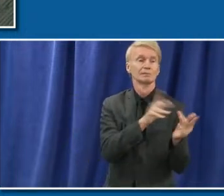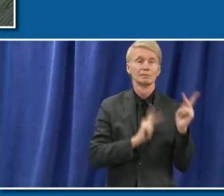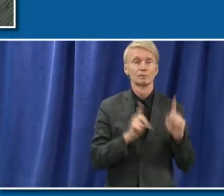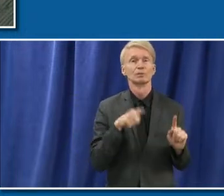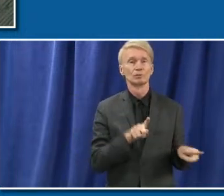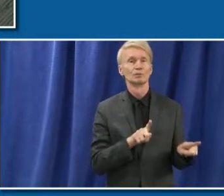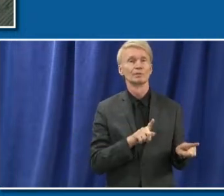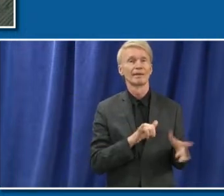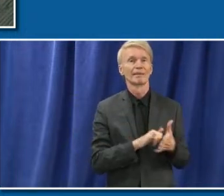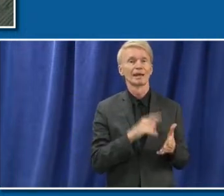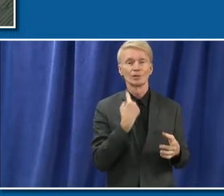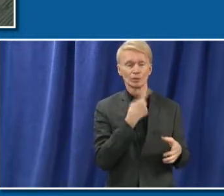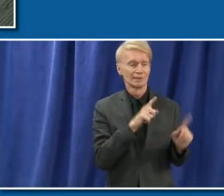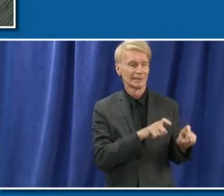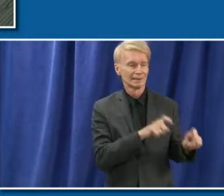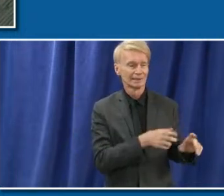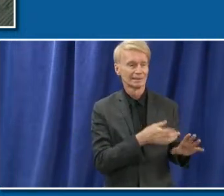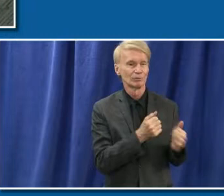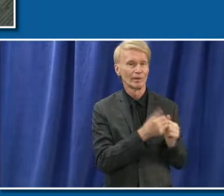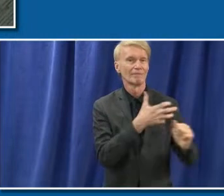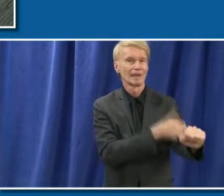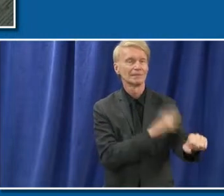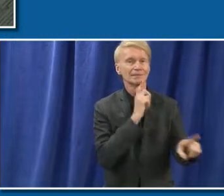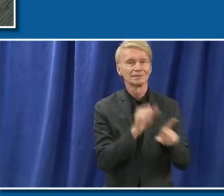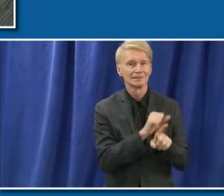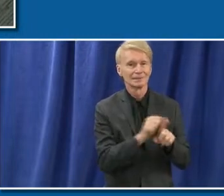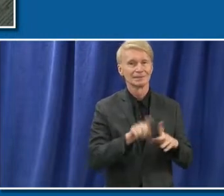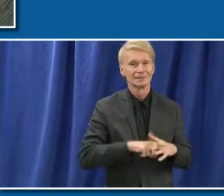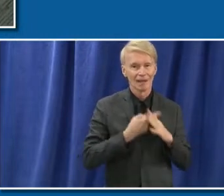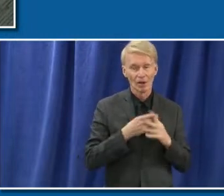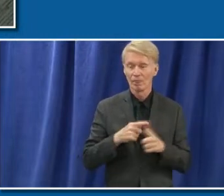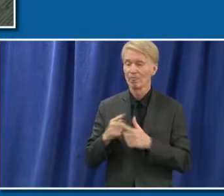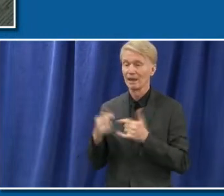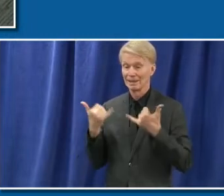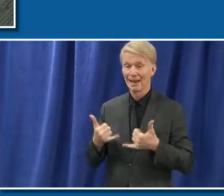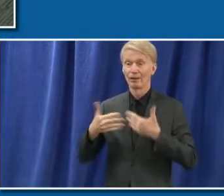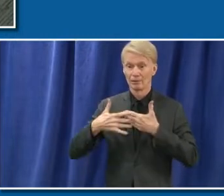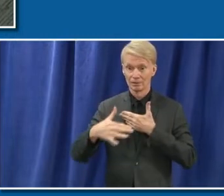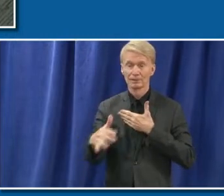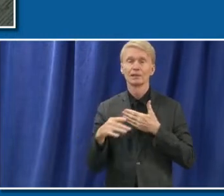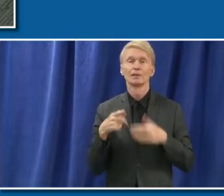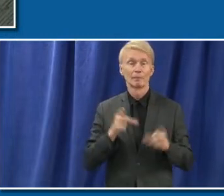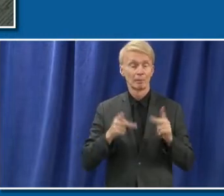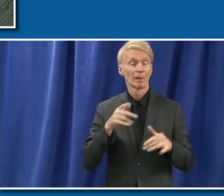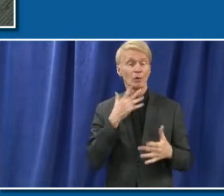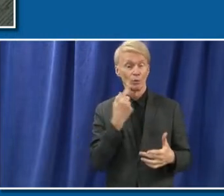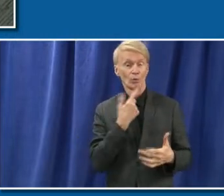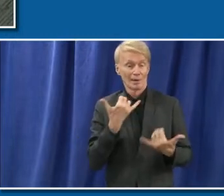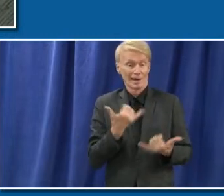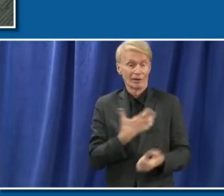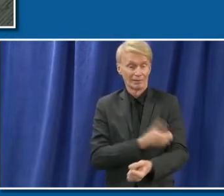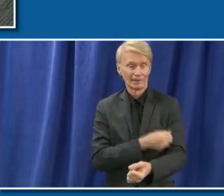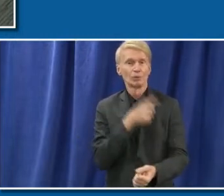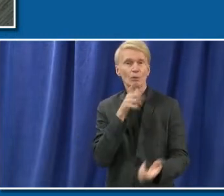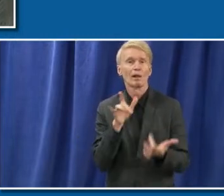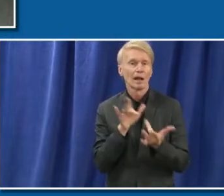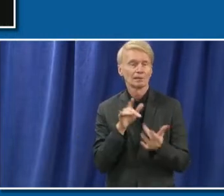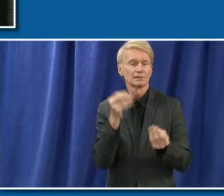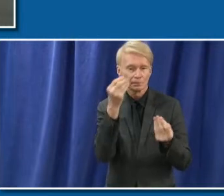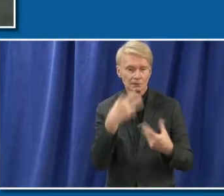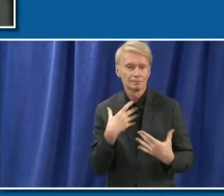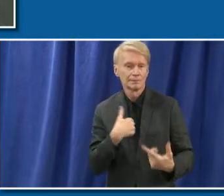be following up certain people who receive the vaccine to get that information. And we'll know more over time.